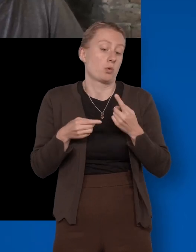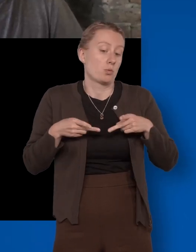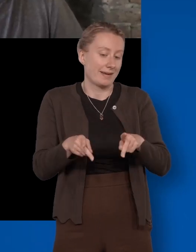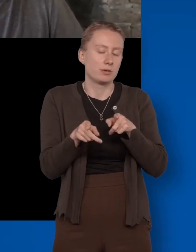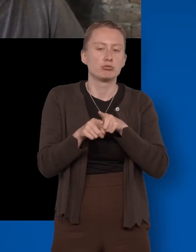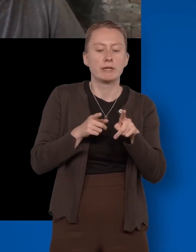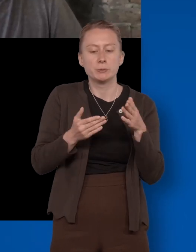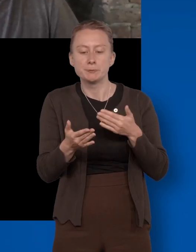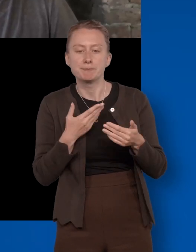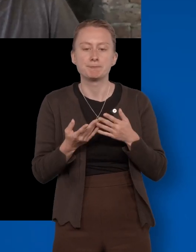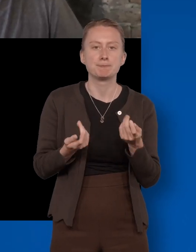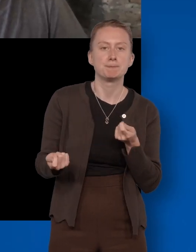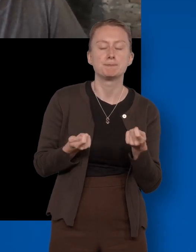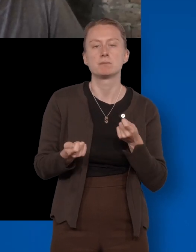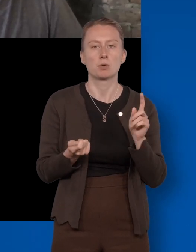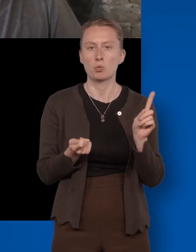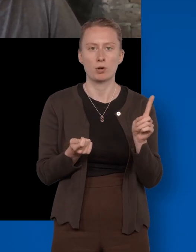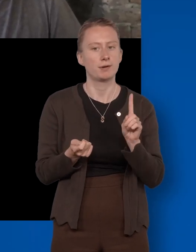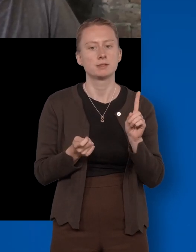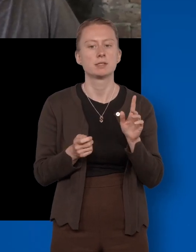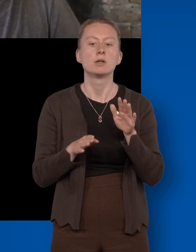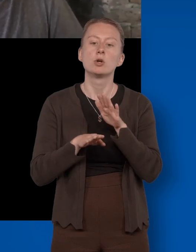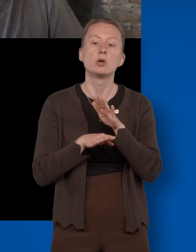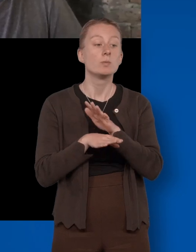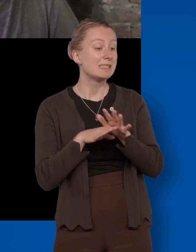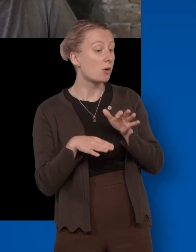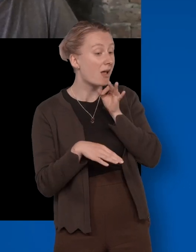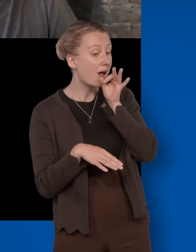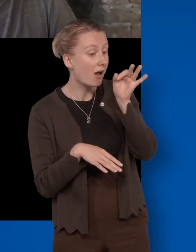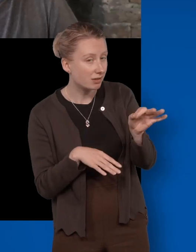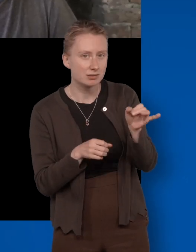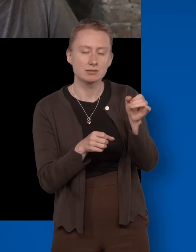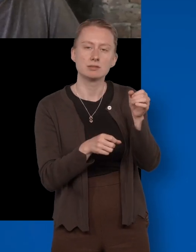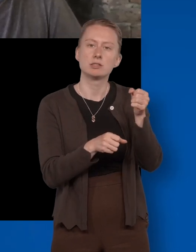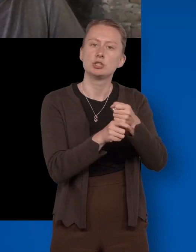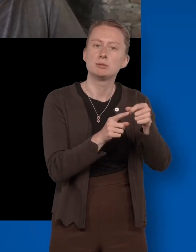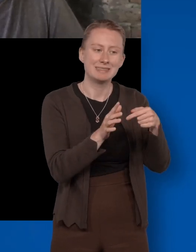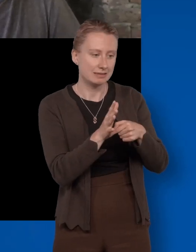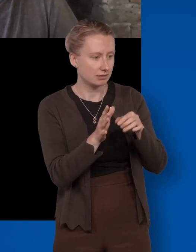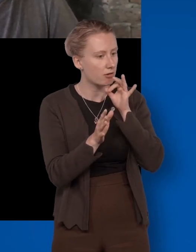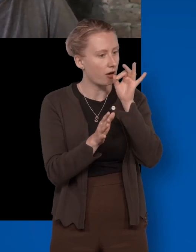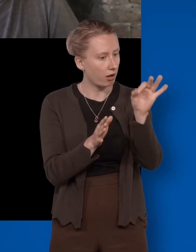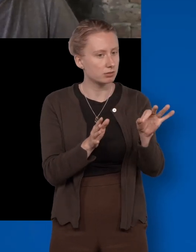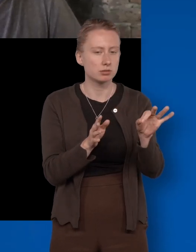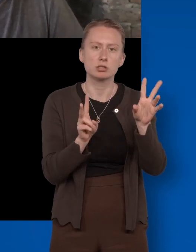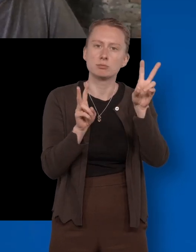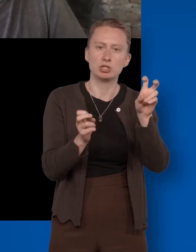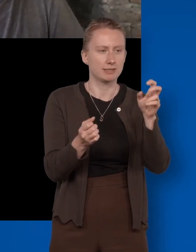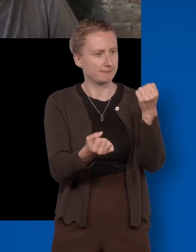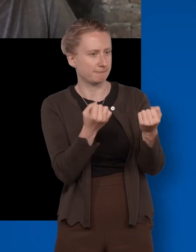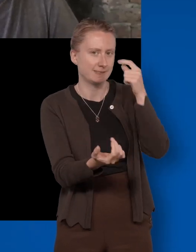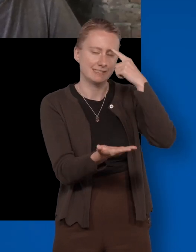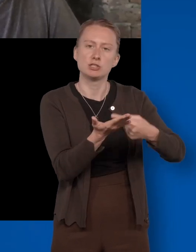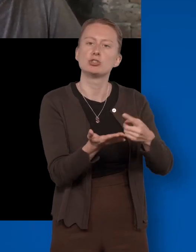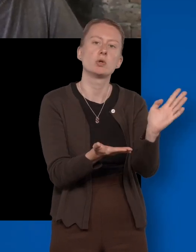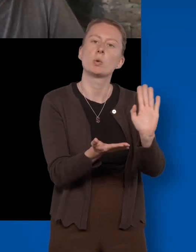way we try to do this is by basically we don't ask GPT as such to make sort of subjective judgments.